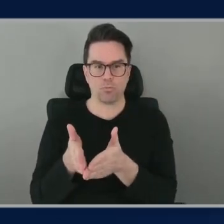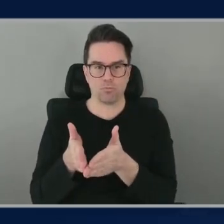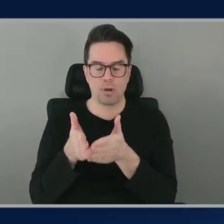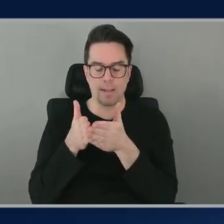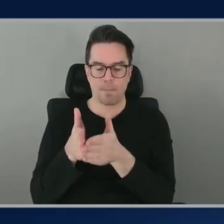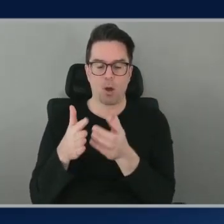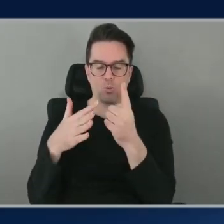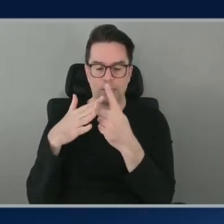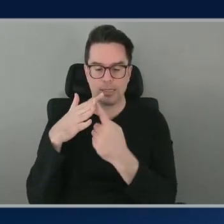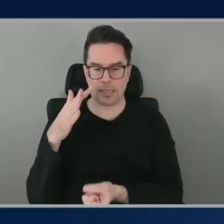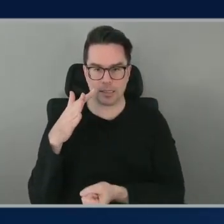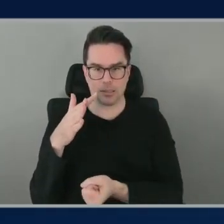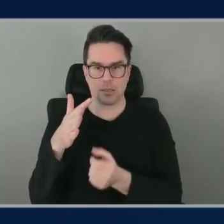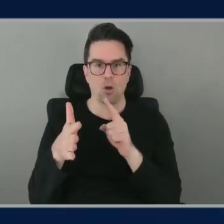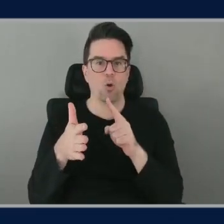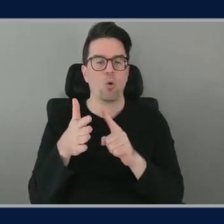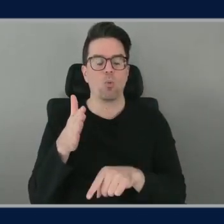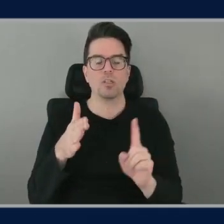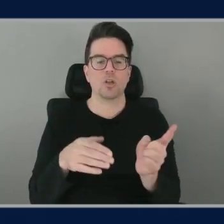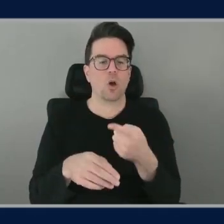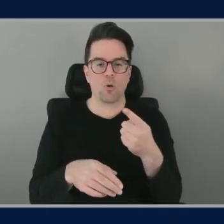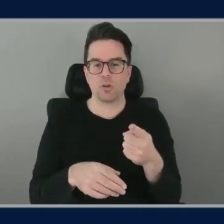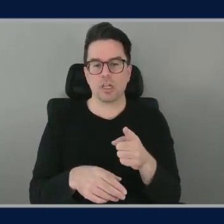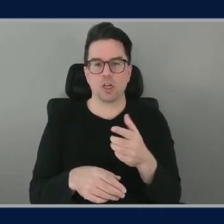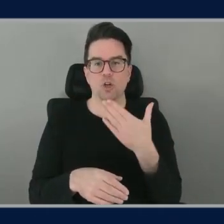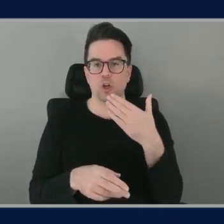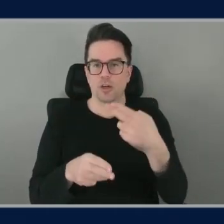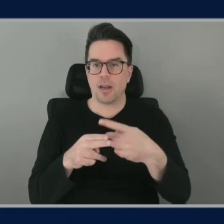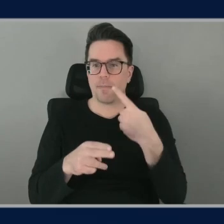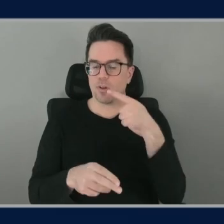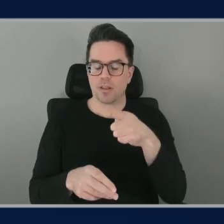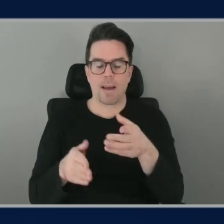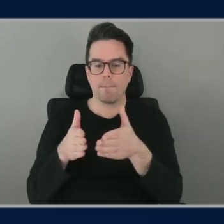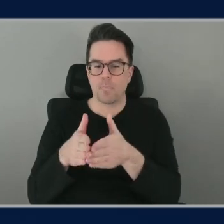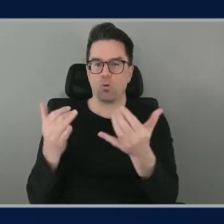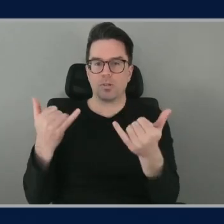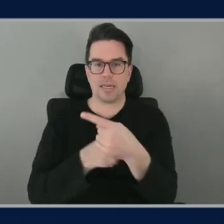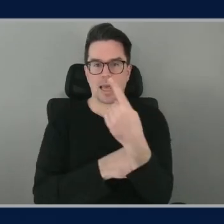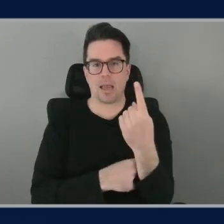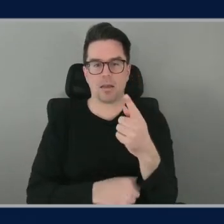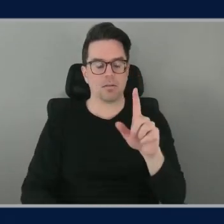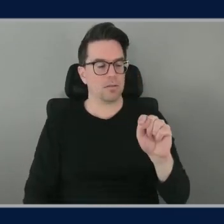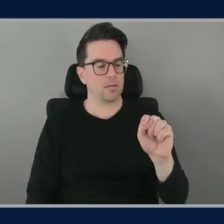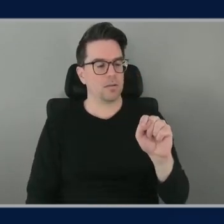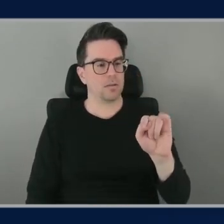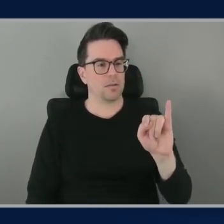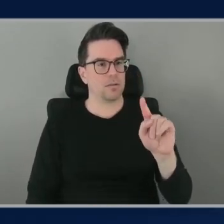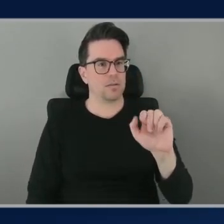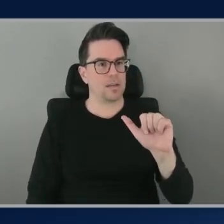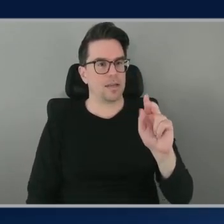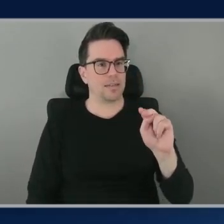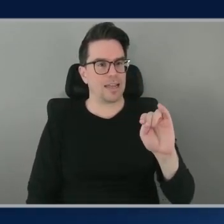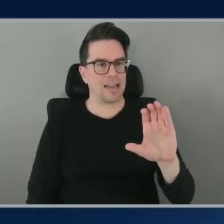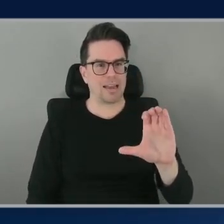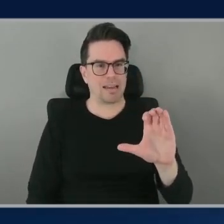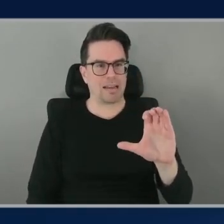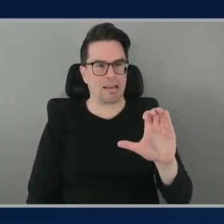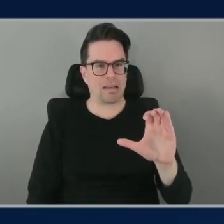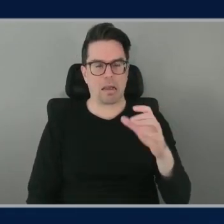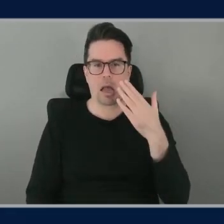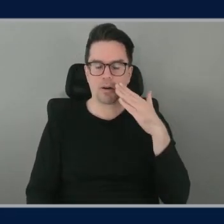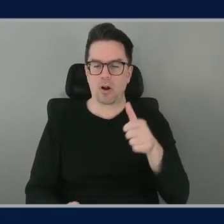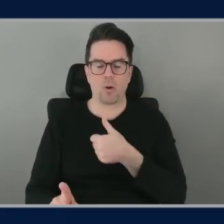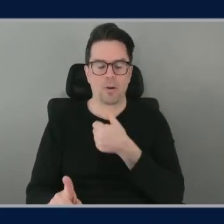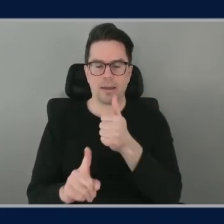the only logical name for that boat today? Well, Titanic. Titanic hitting the iceberg. I don't know. You got me. Keep on